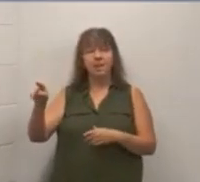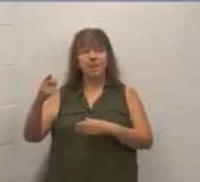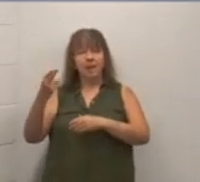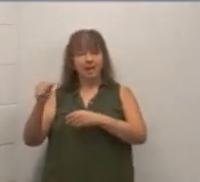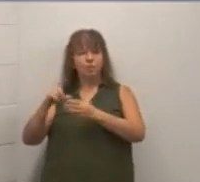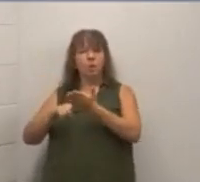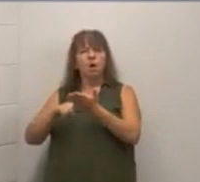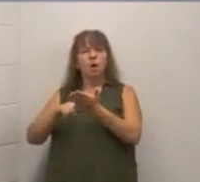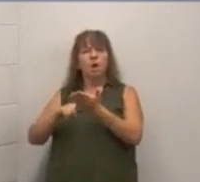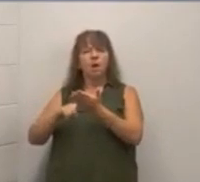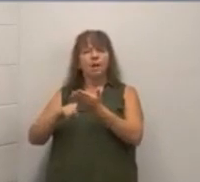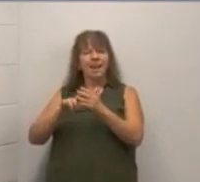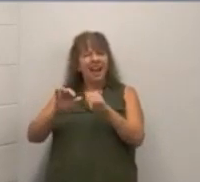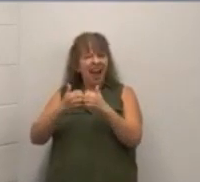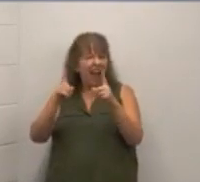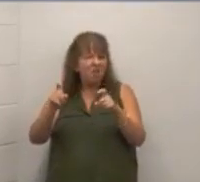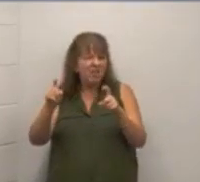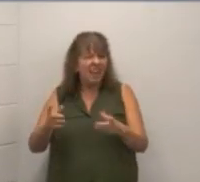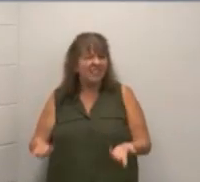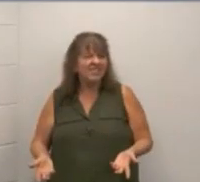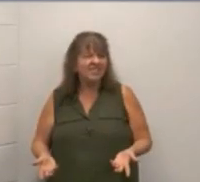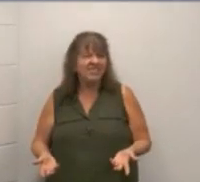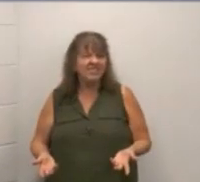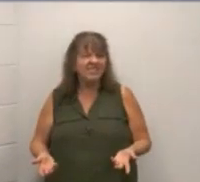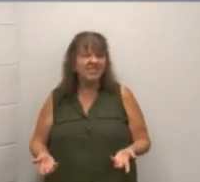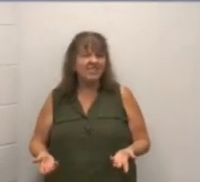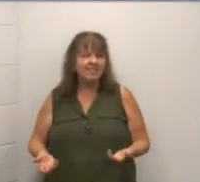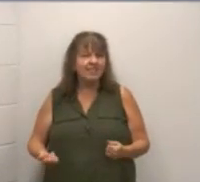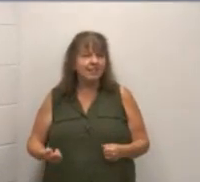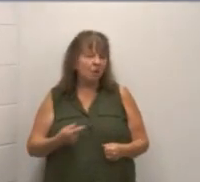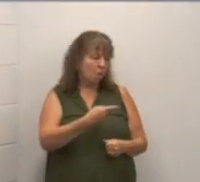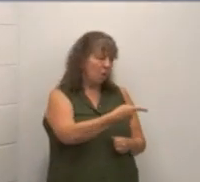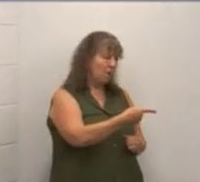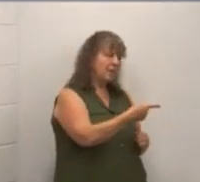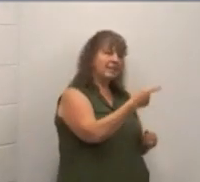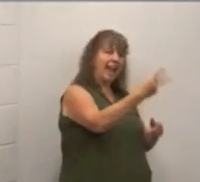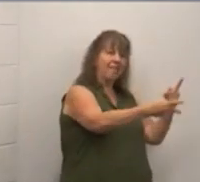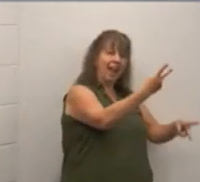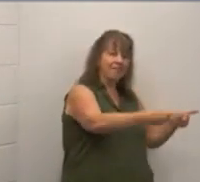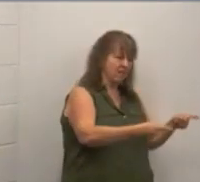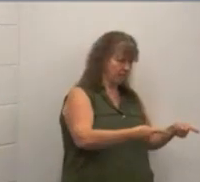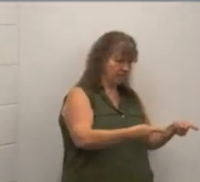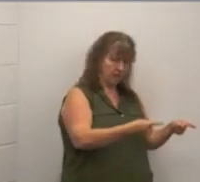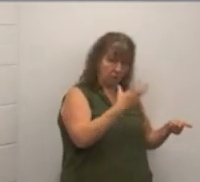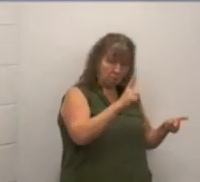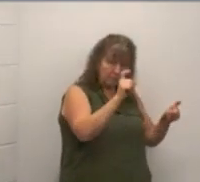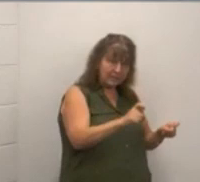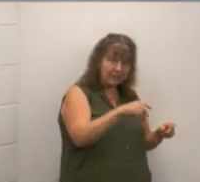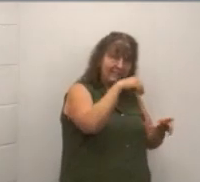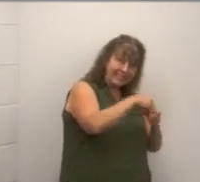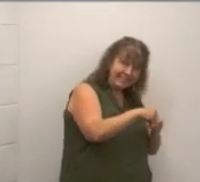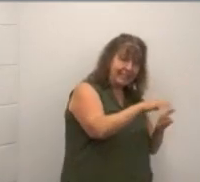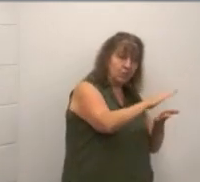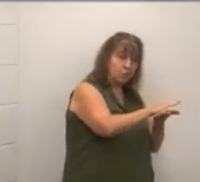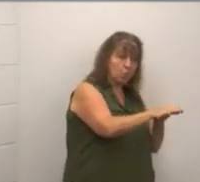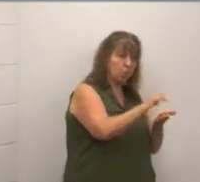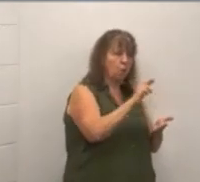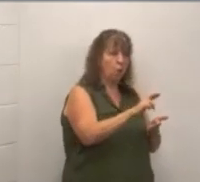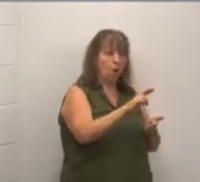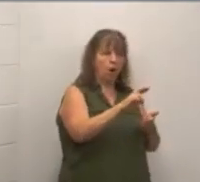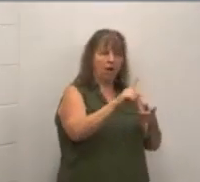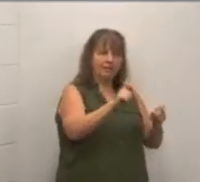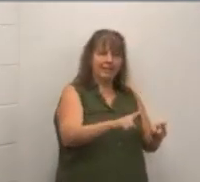hybrid virtual days? For hybrid students, will testing only be in person? or only virtual, or a mix of